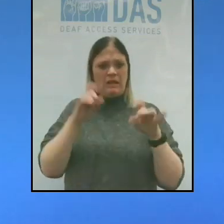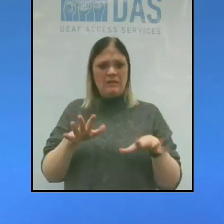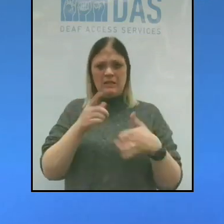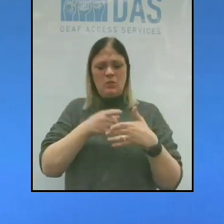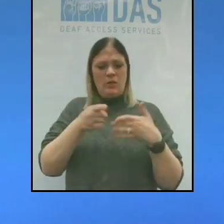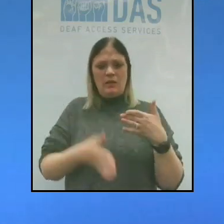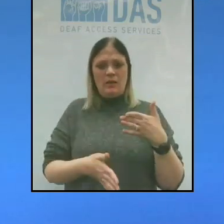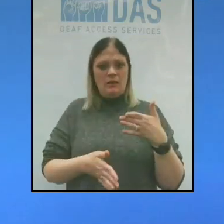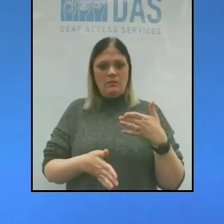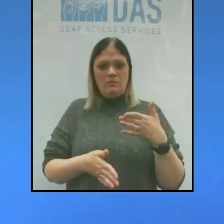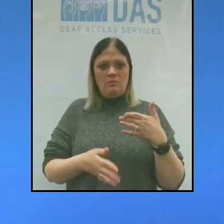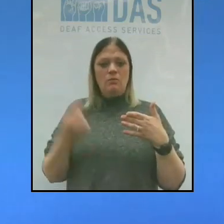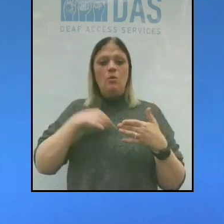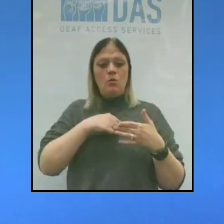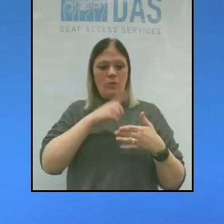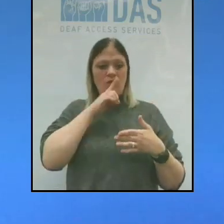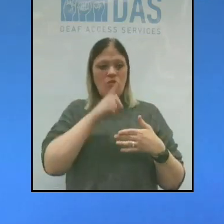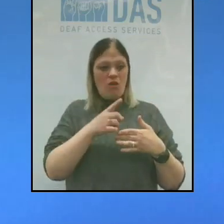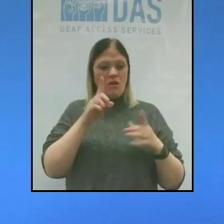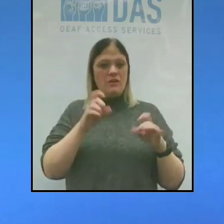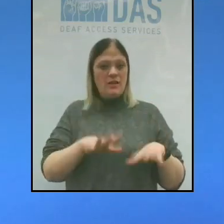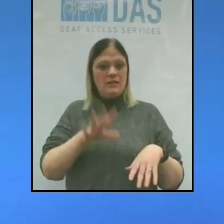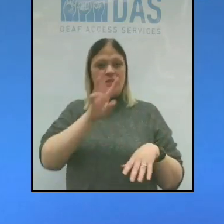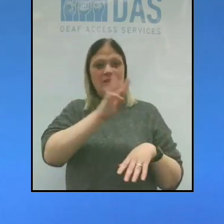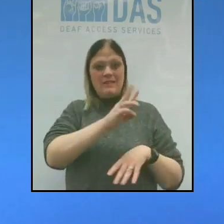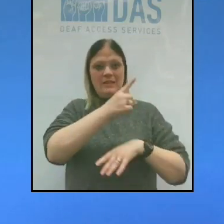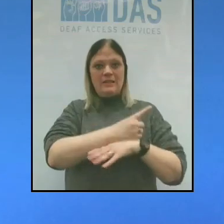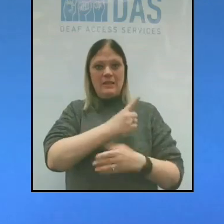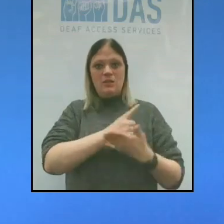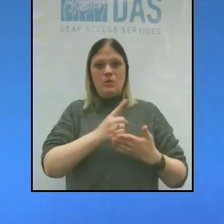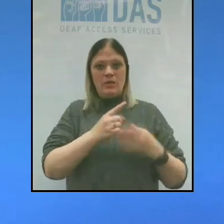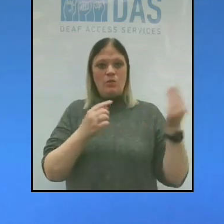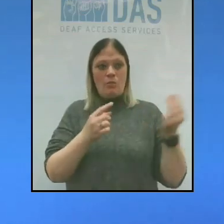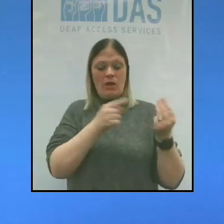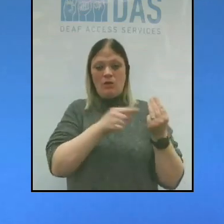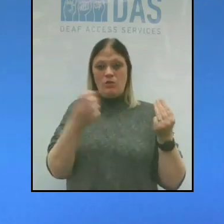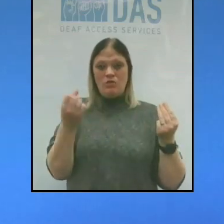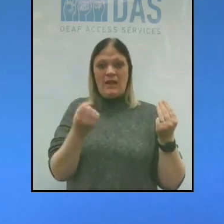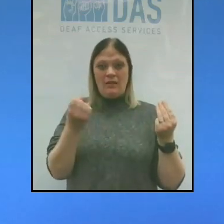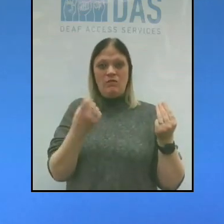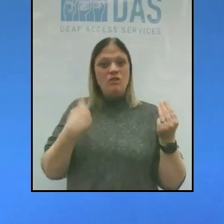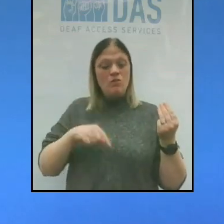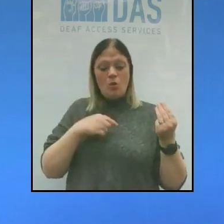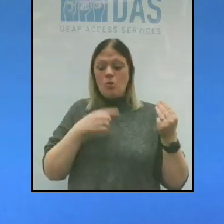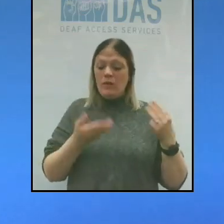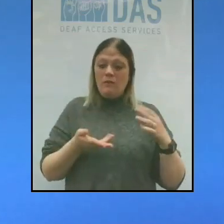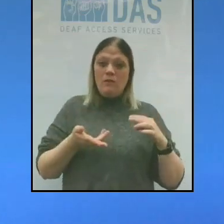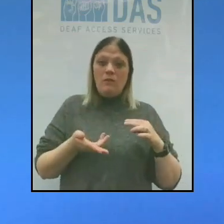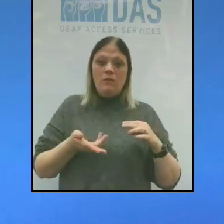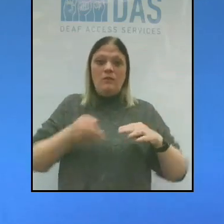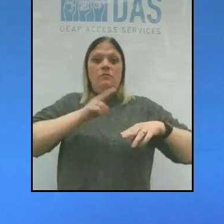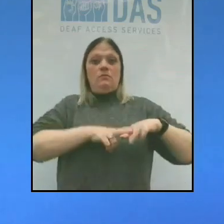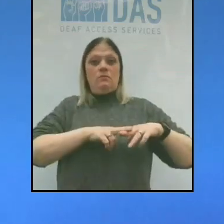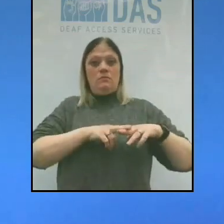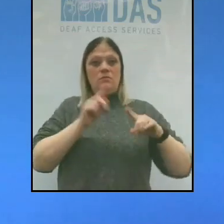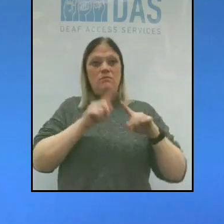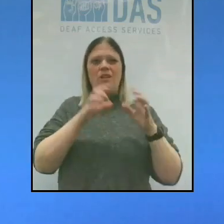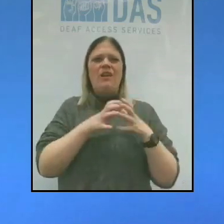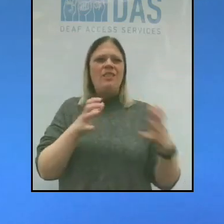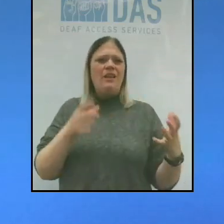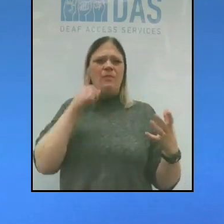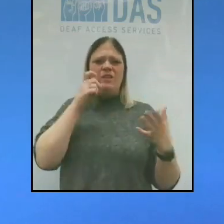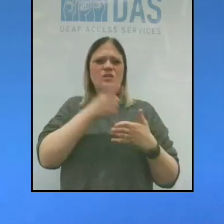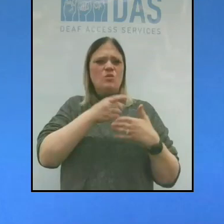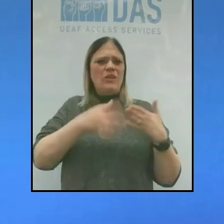weekend, but we are testing 6 days a week now. So we've ramped up our testing, so what others. I think a lot had to do with